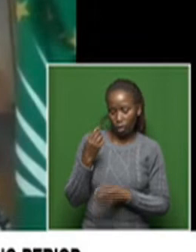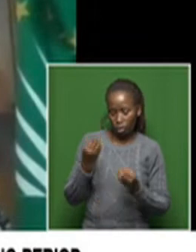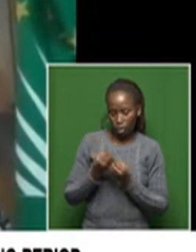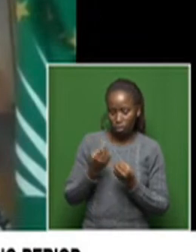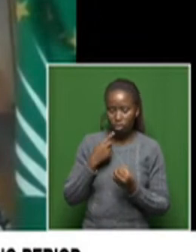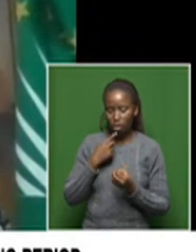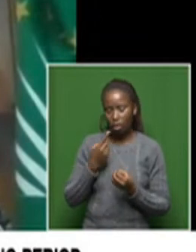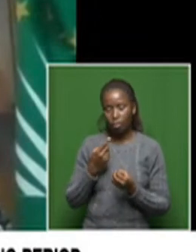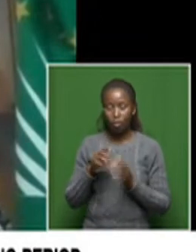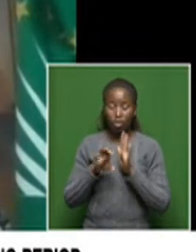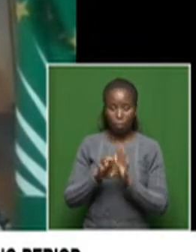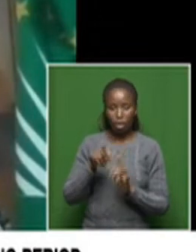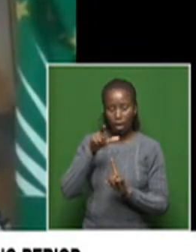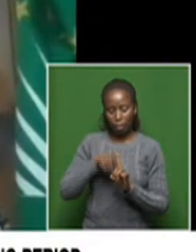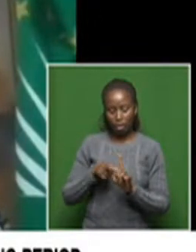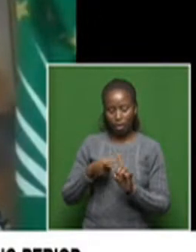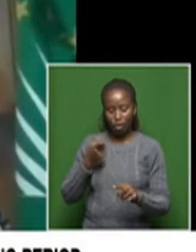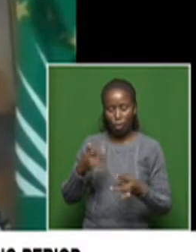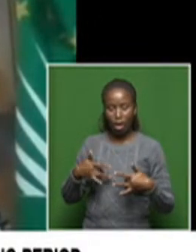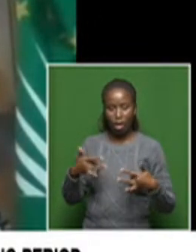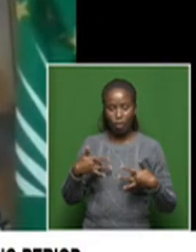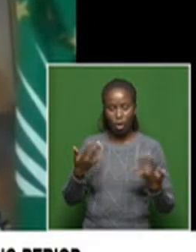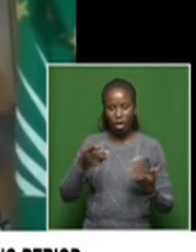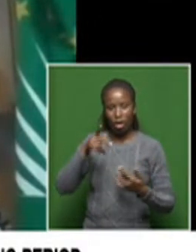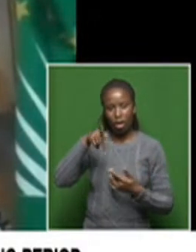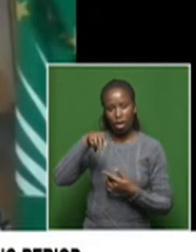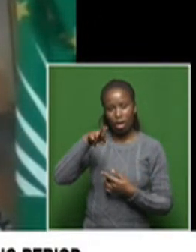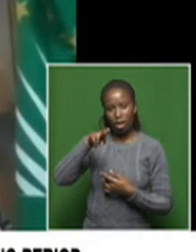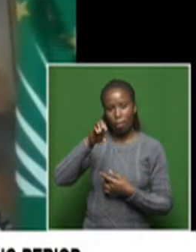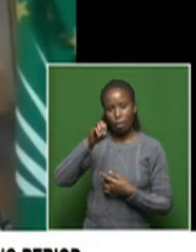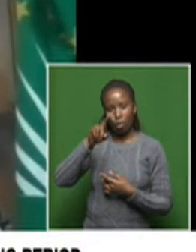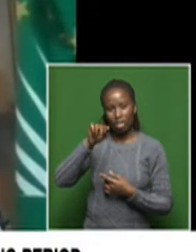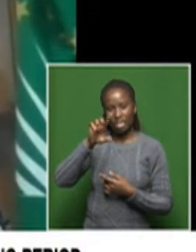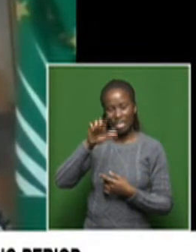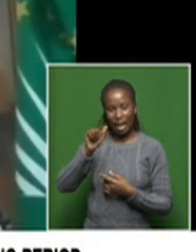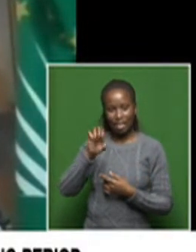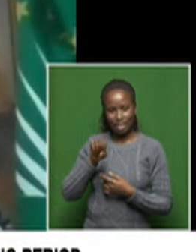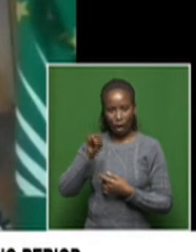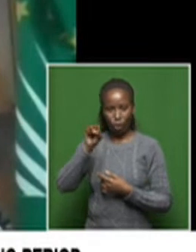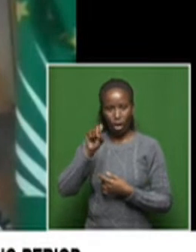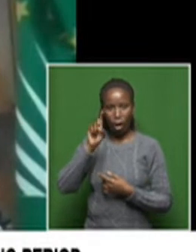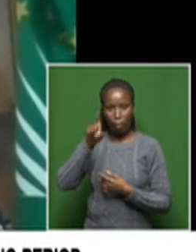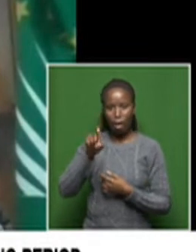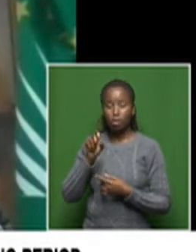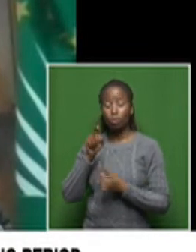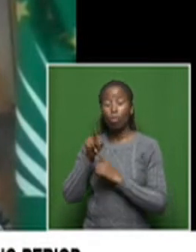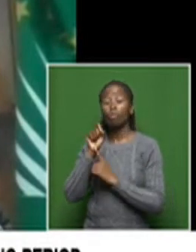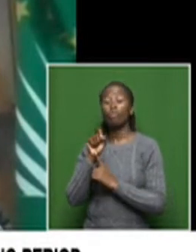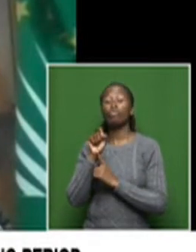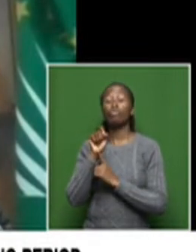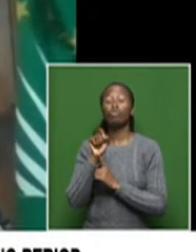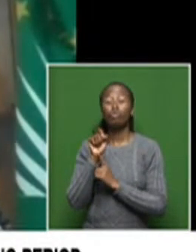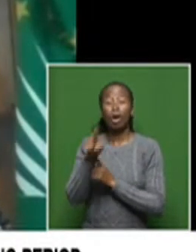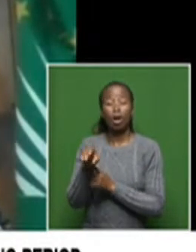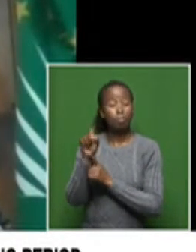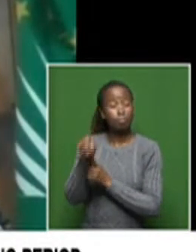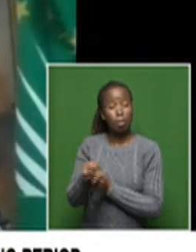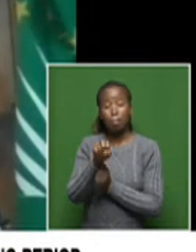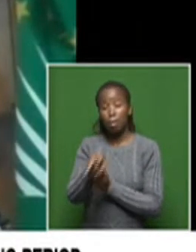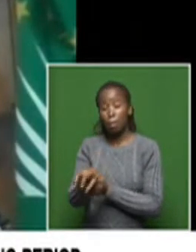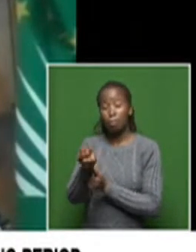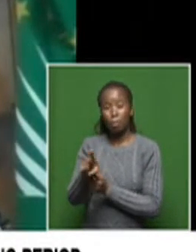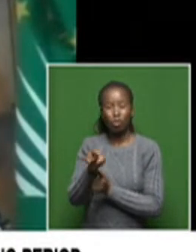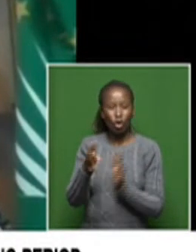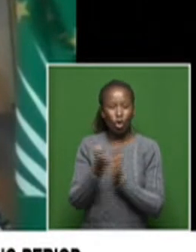cell have to go to Lens Clinic to be able to vaccinate. For you to go to Lens Clinic, it's